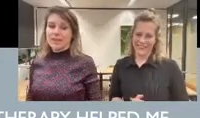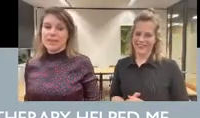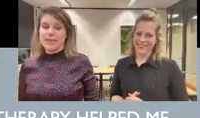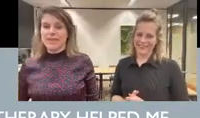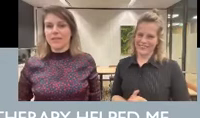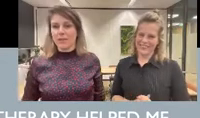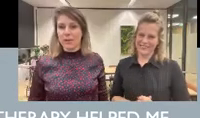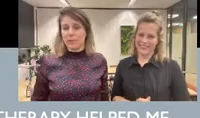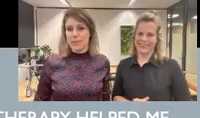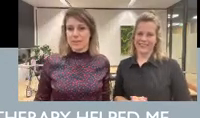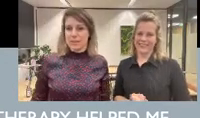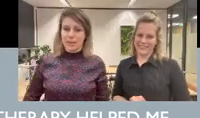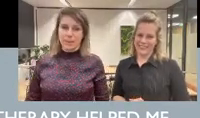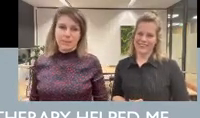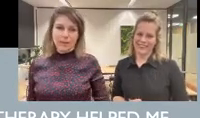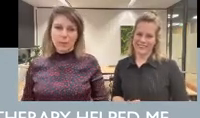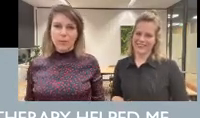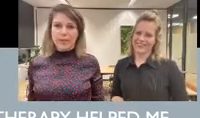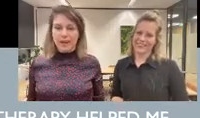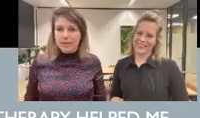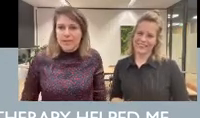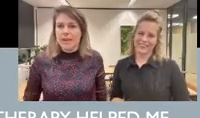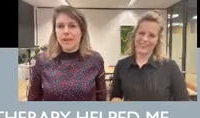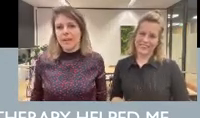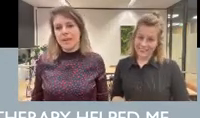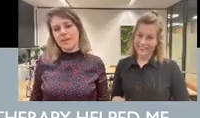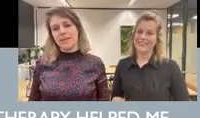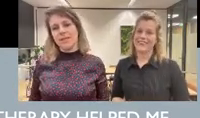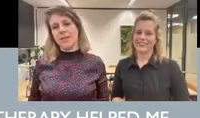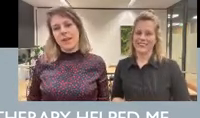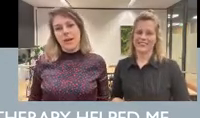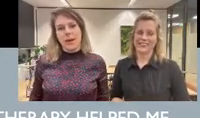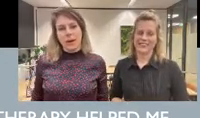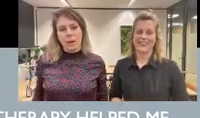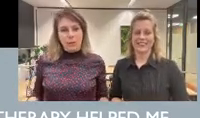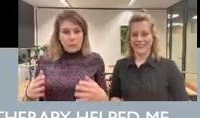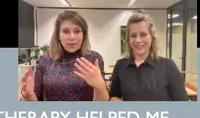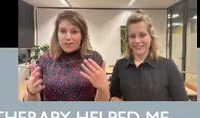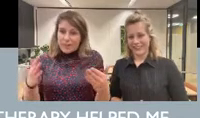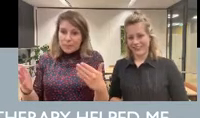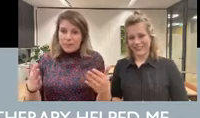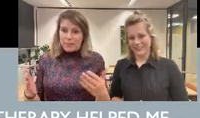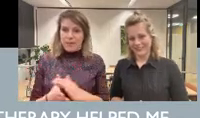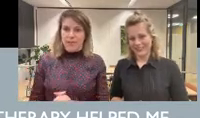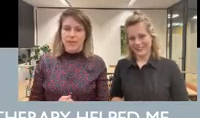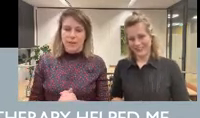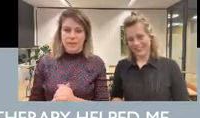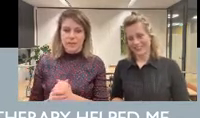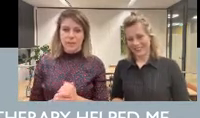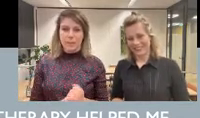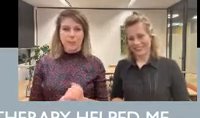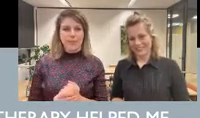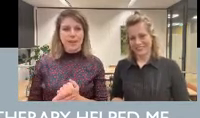on the combination of therapies. We asked the adolescents what their perspective